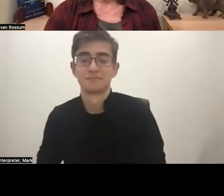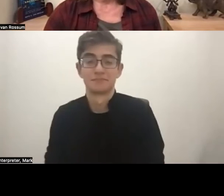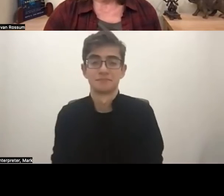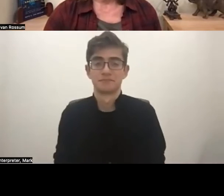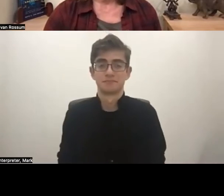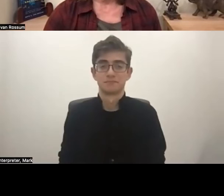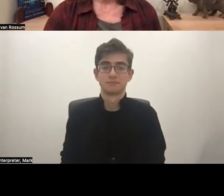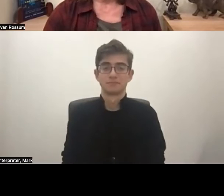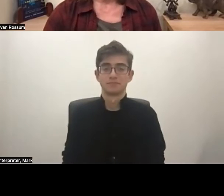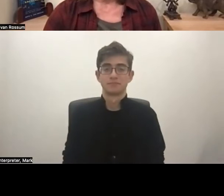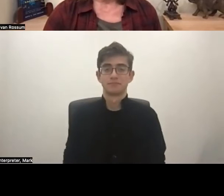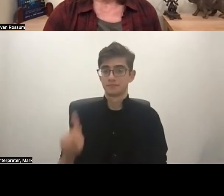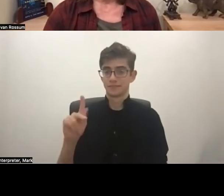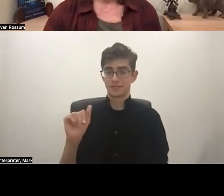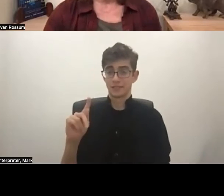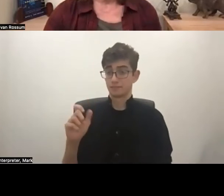thanks for that.